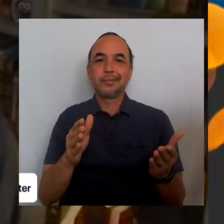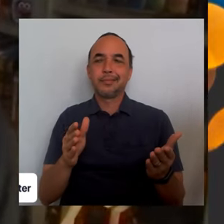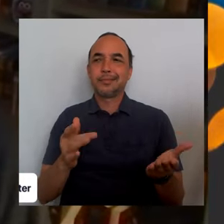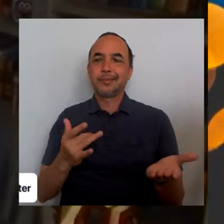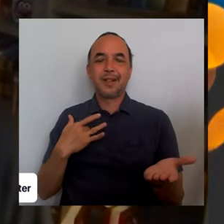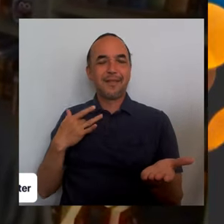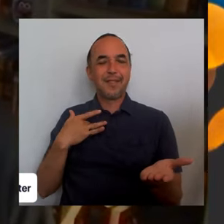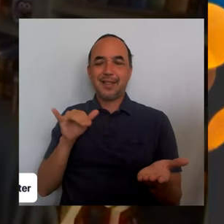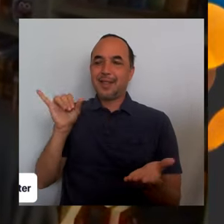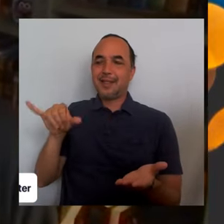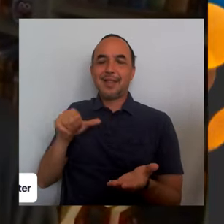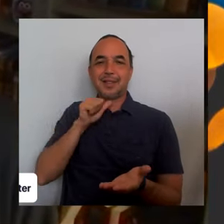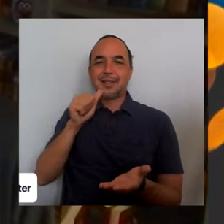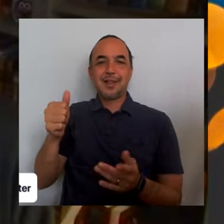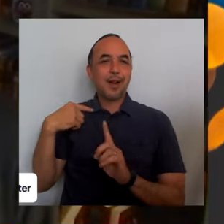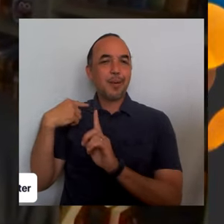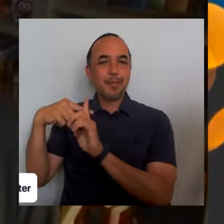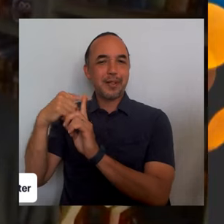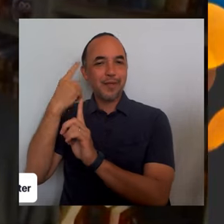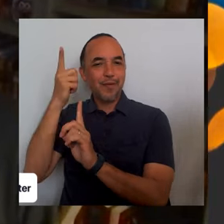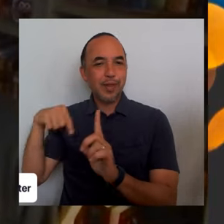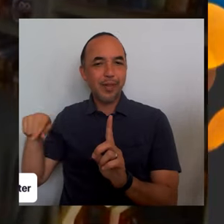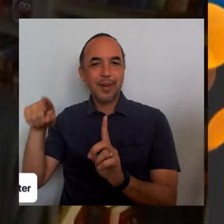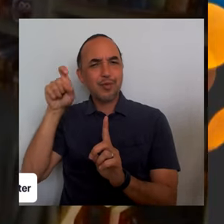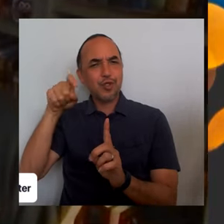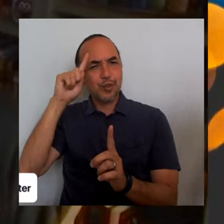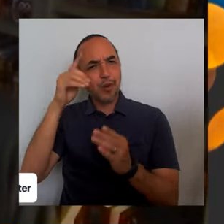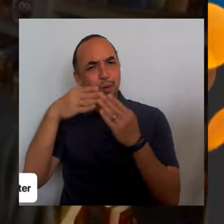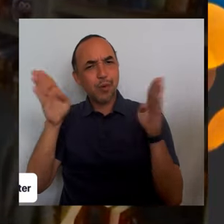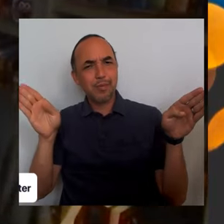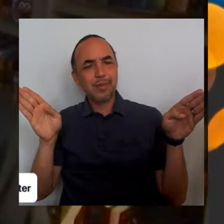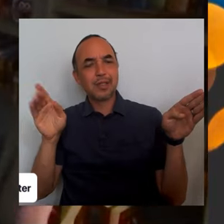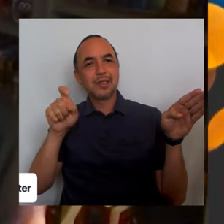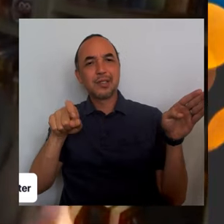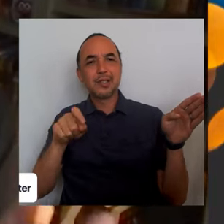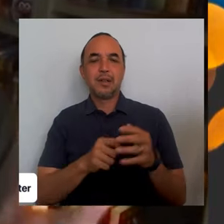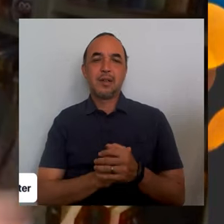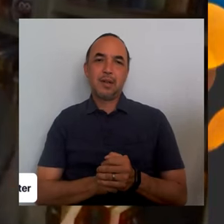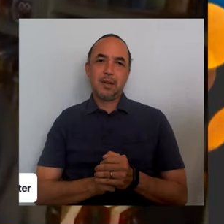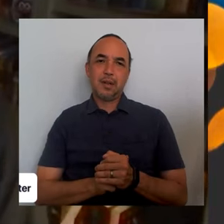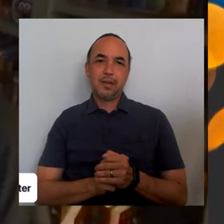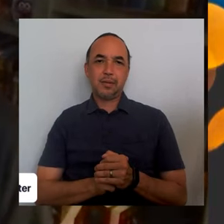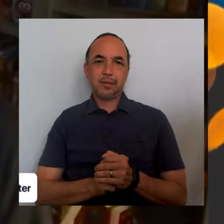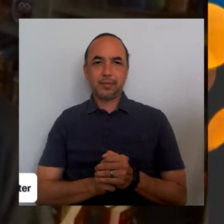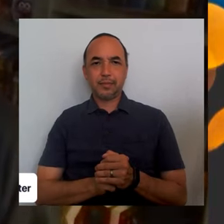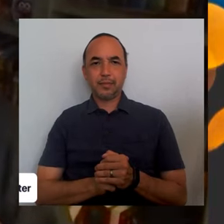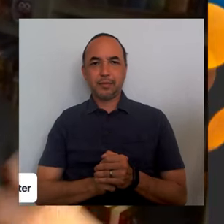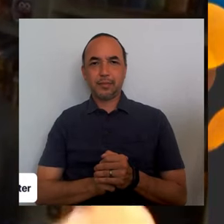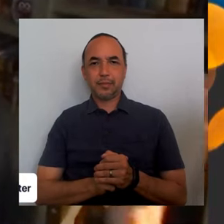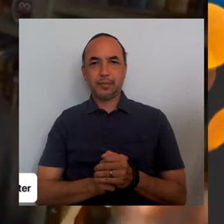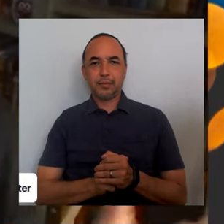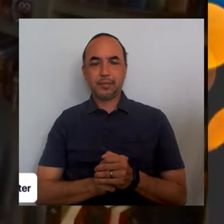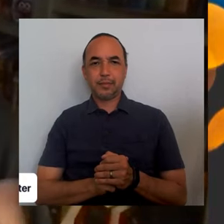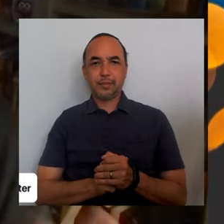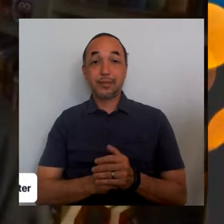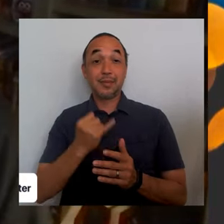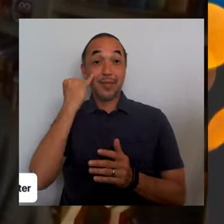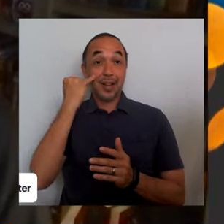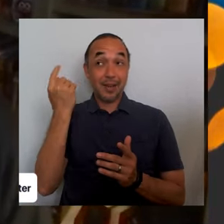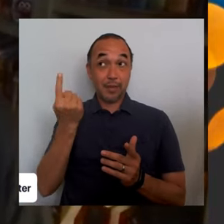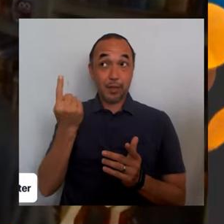open to things. And I think it's okay that if somebody thinks that they had an experience and then they learn after that